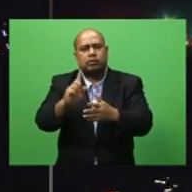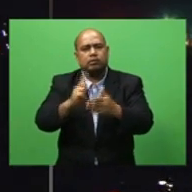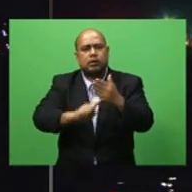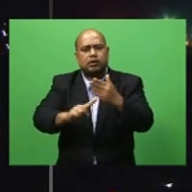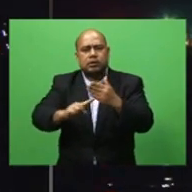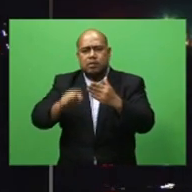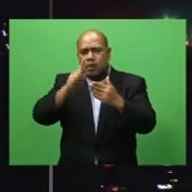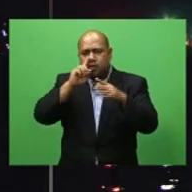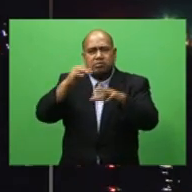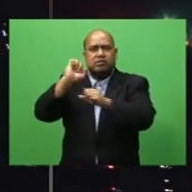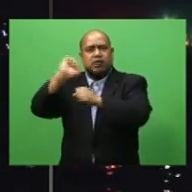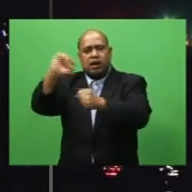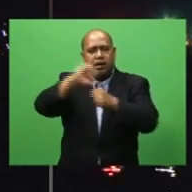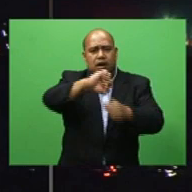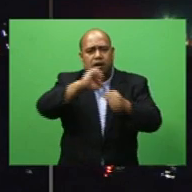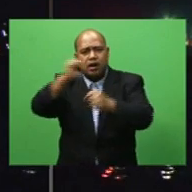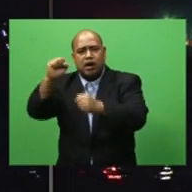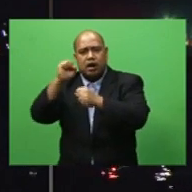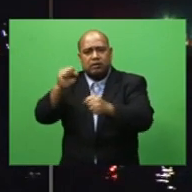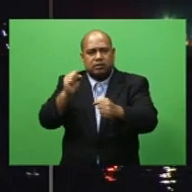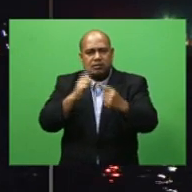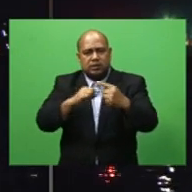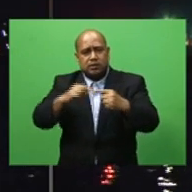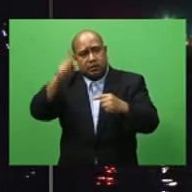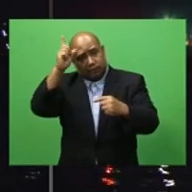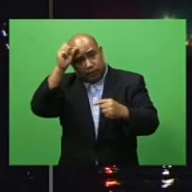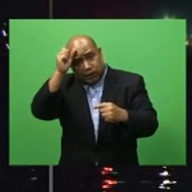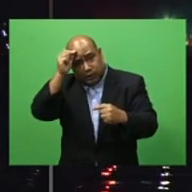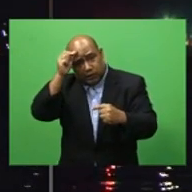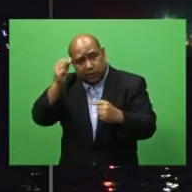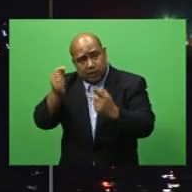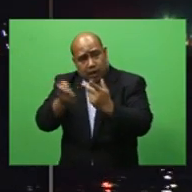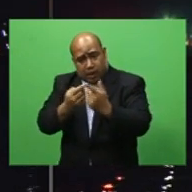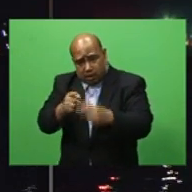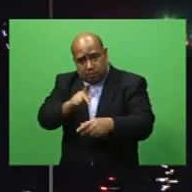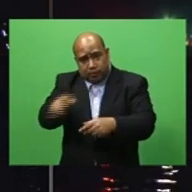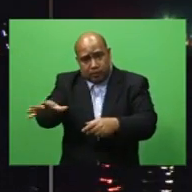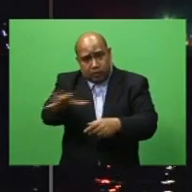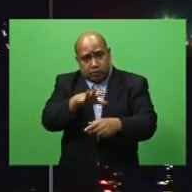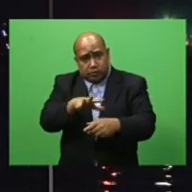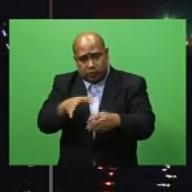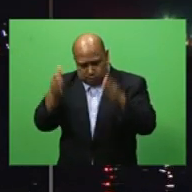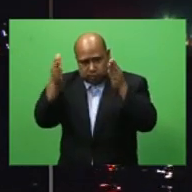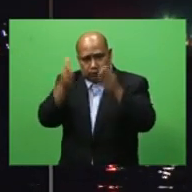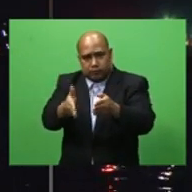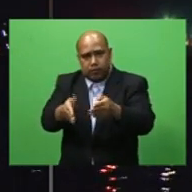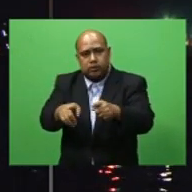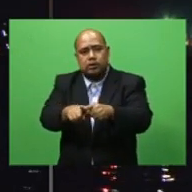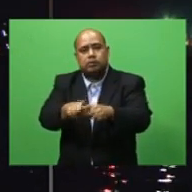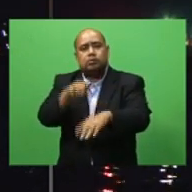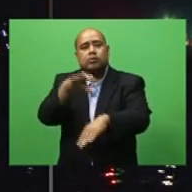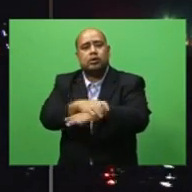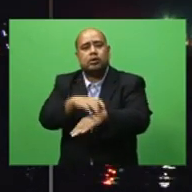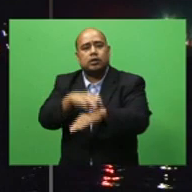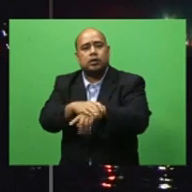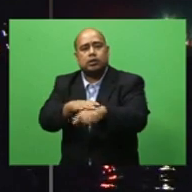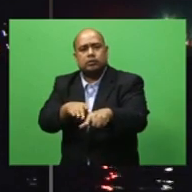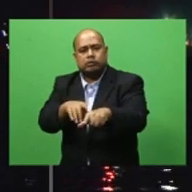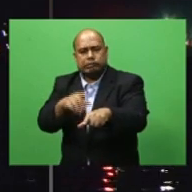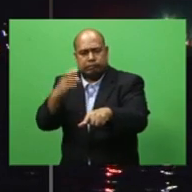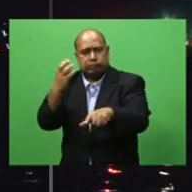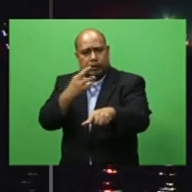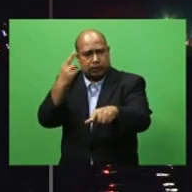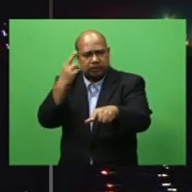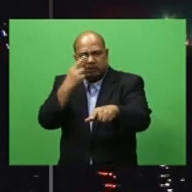can tonight say that Fijians and other Pacific Islanders have also been targeted by the police due to their race. Following the death of